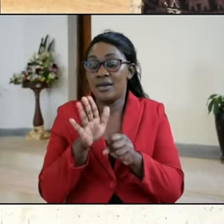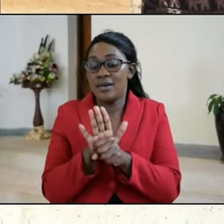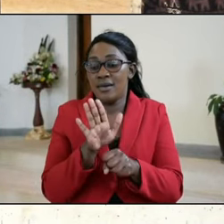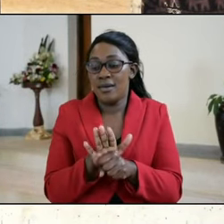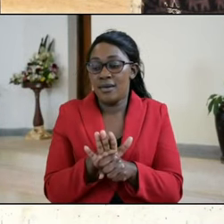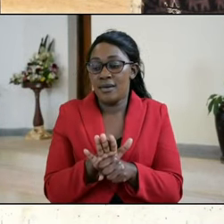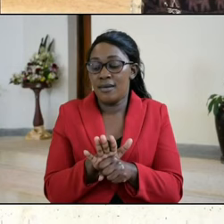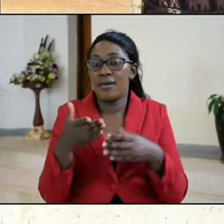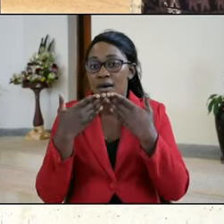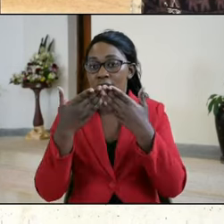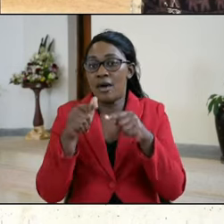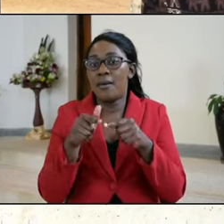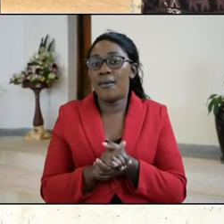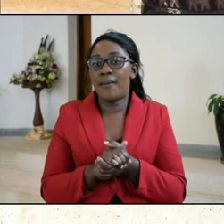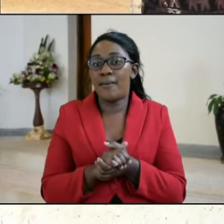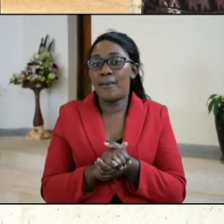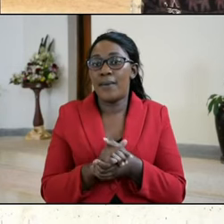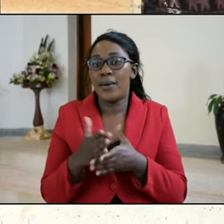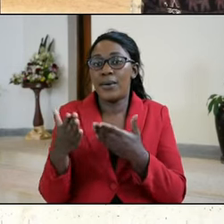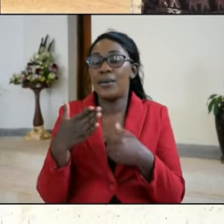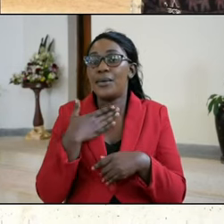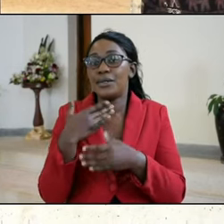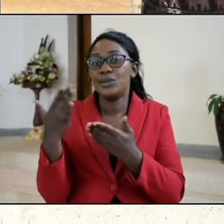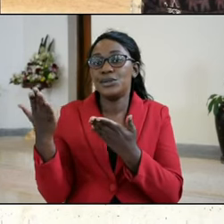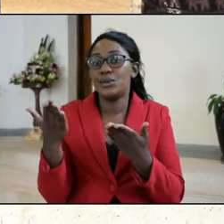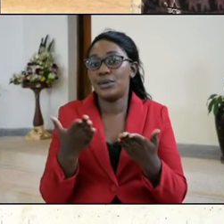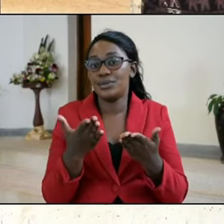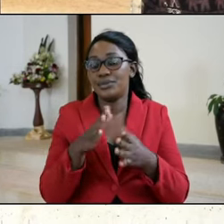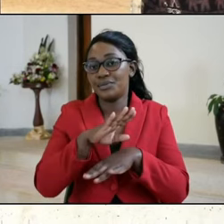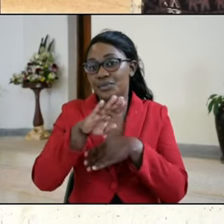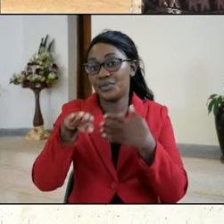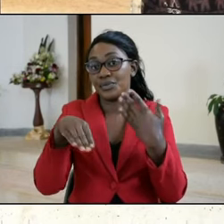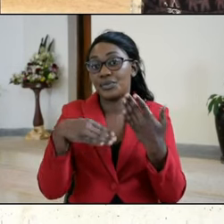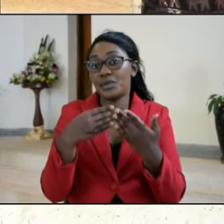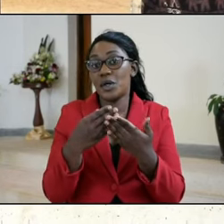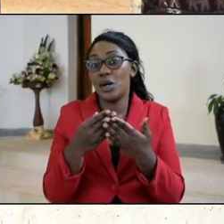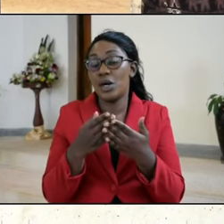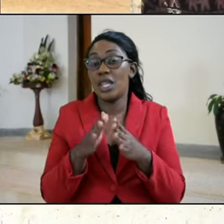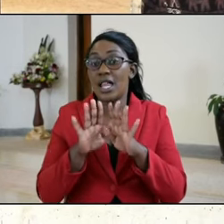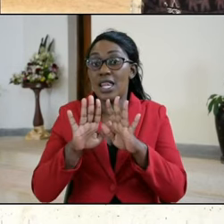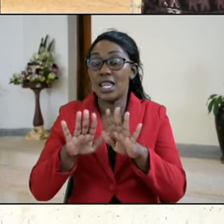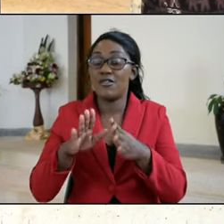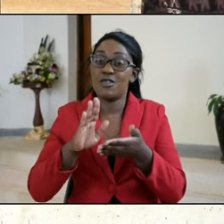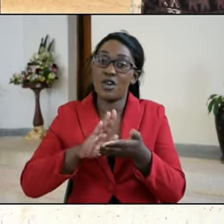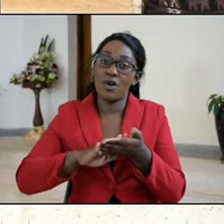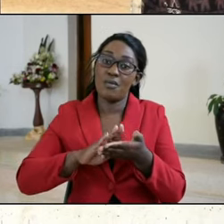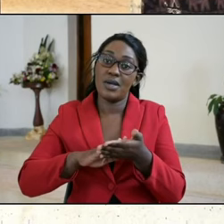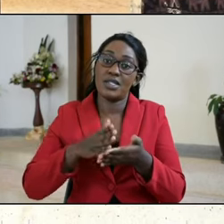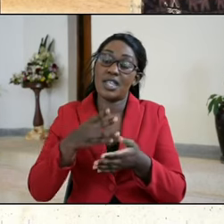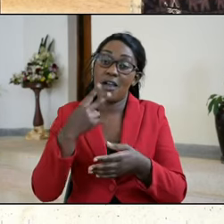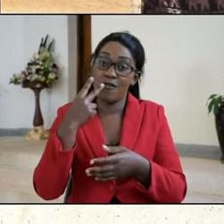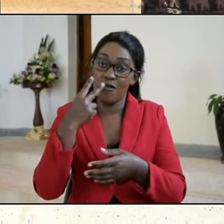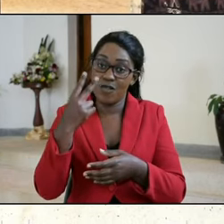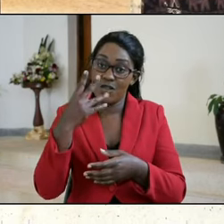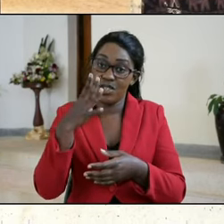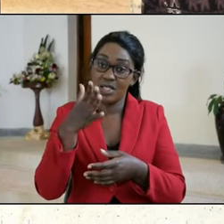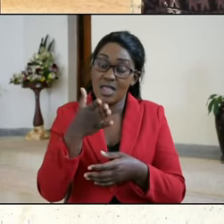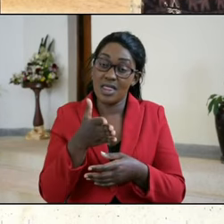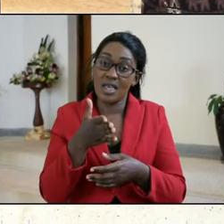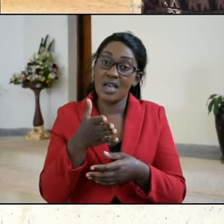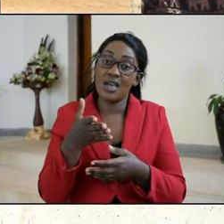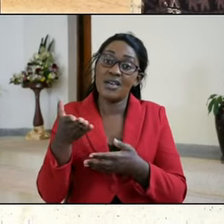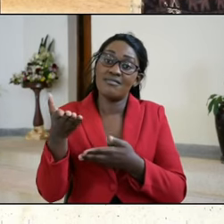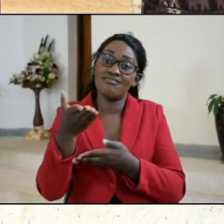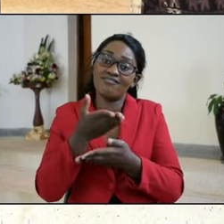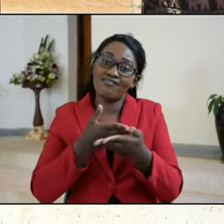section, I'd still invite those who are watching to leave their comments and their views so that we can